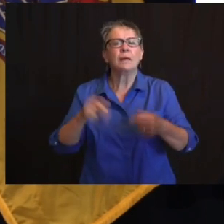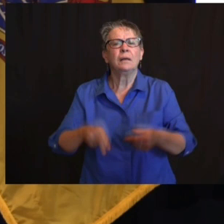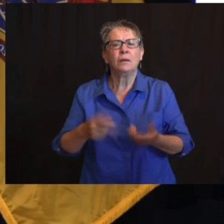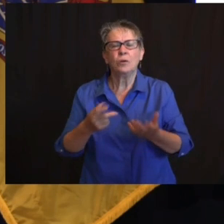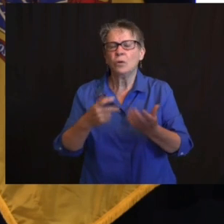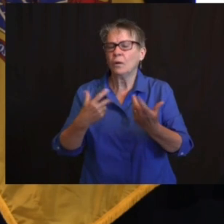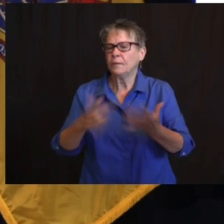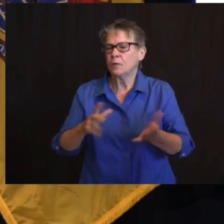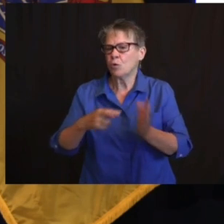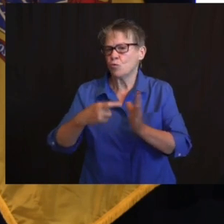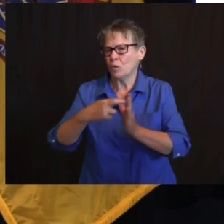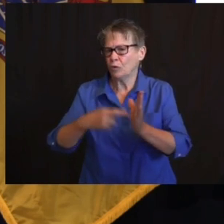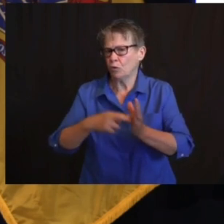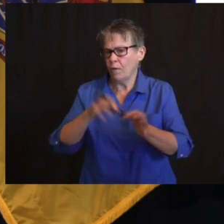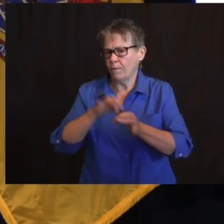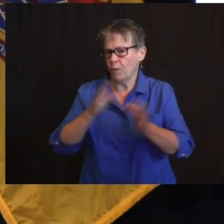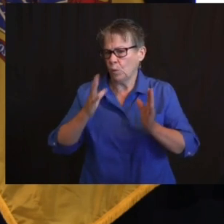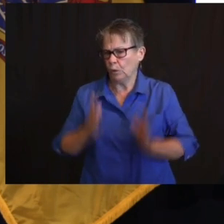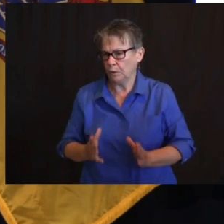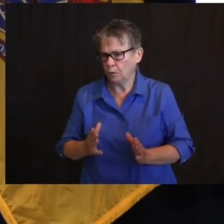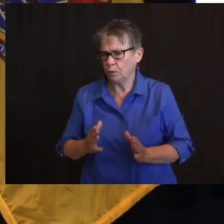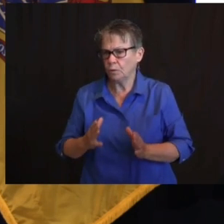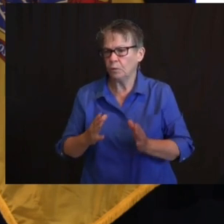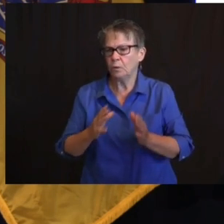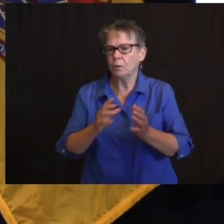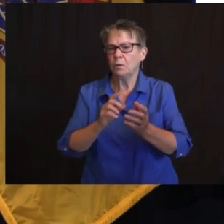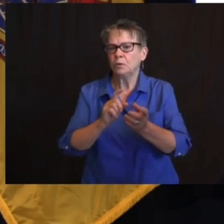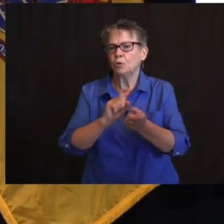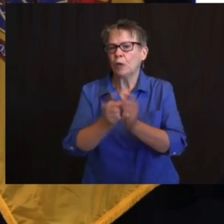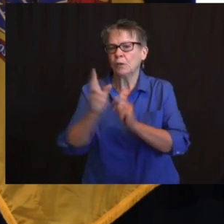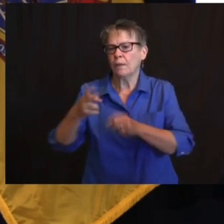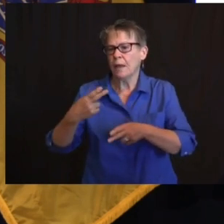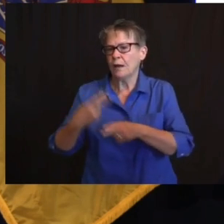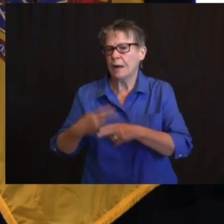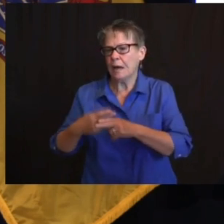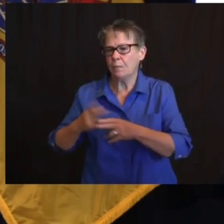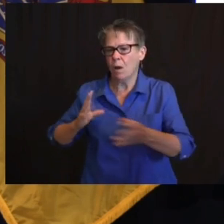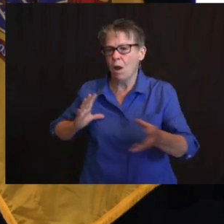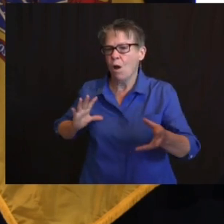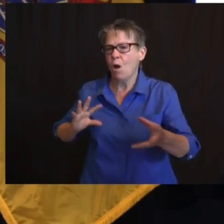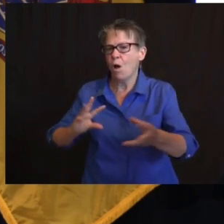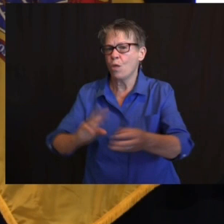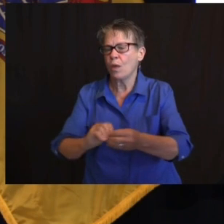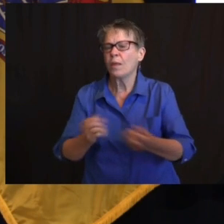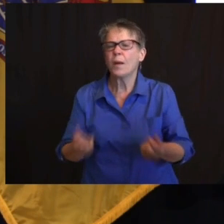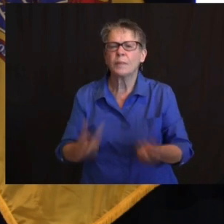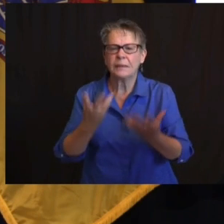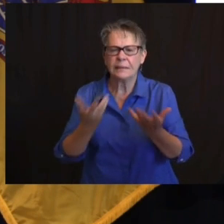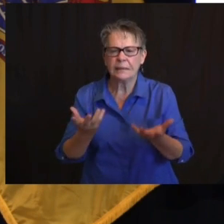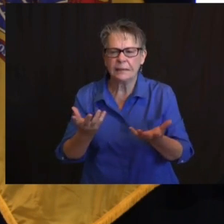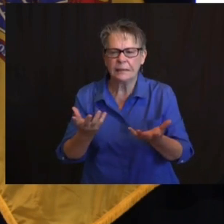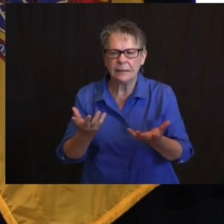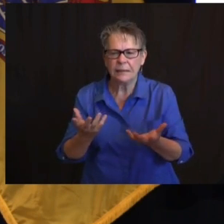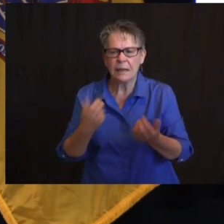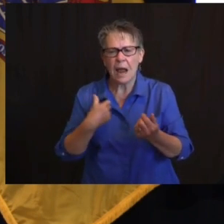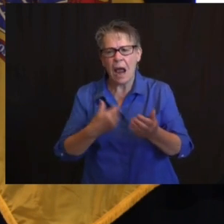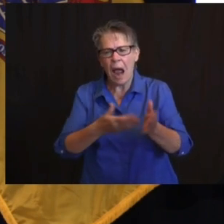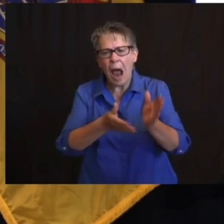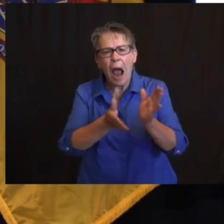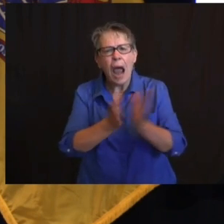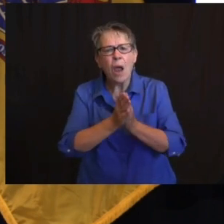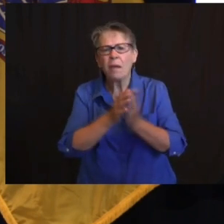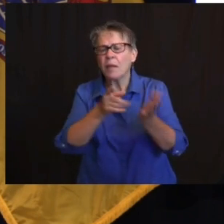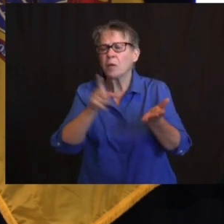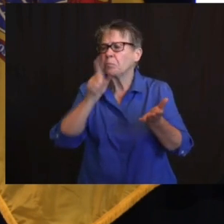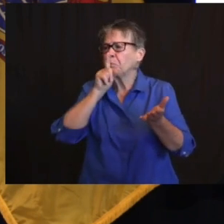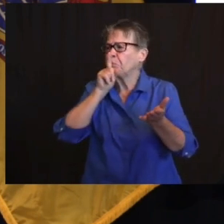the MVC for this information on Tuesday, and their response was to submit an OPRA request that likely wouldn't be filled until after the election.